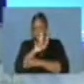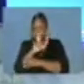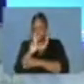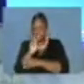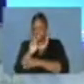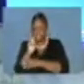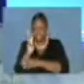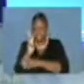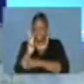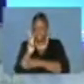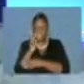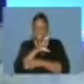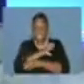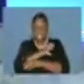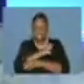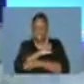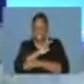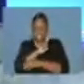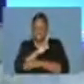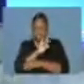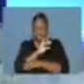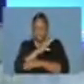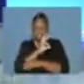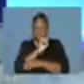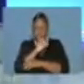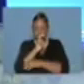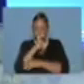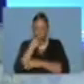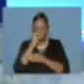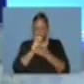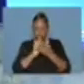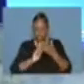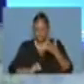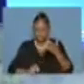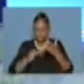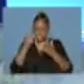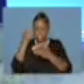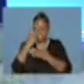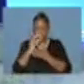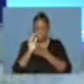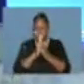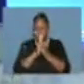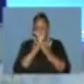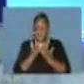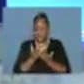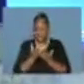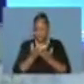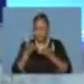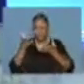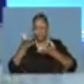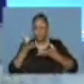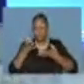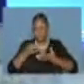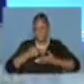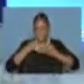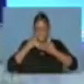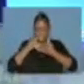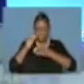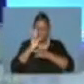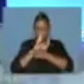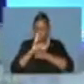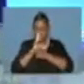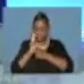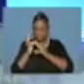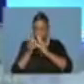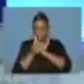Challenge Bahamas, Eric Fox, who collectively wrote the book Reaching the Streets, are looking to employ what they say are useful tools